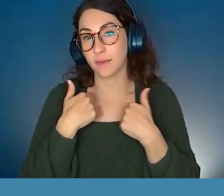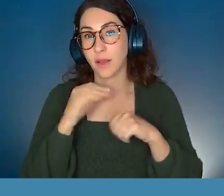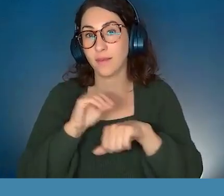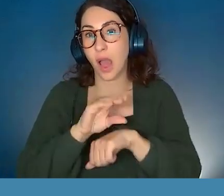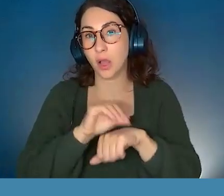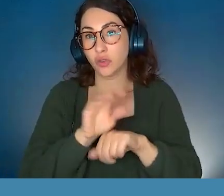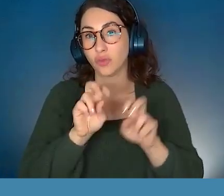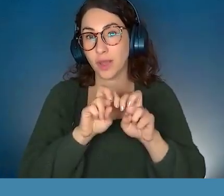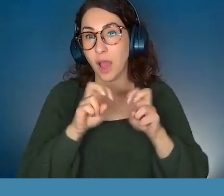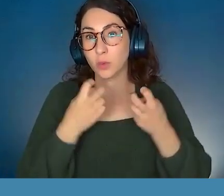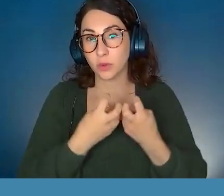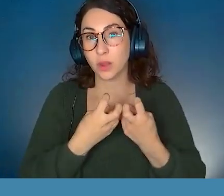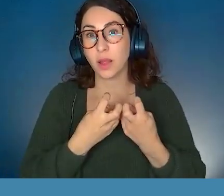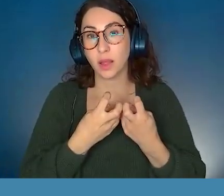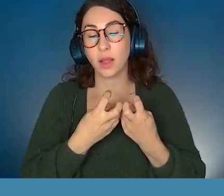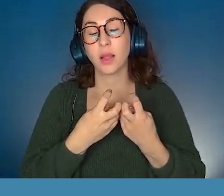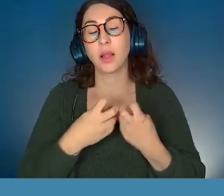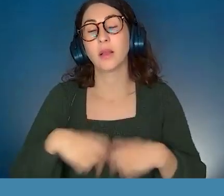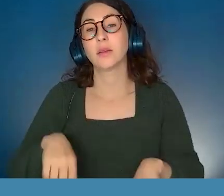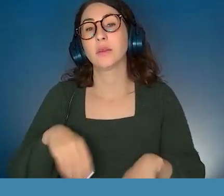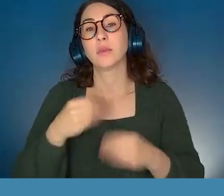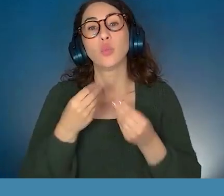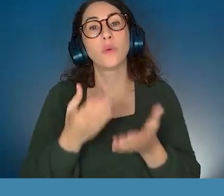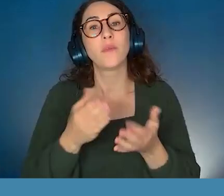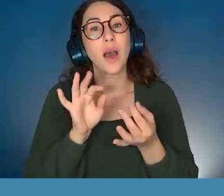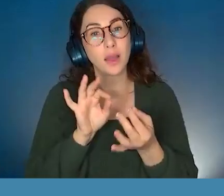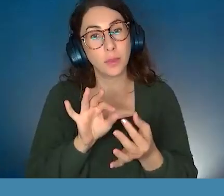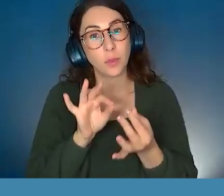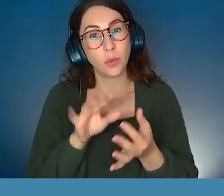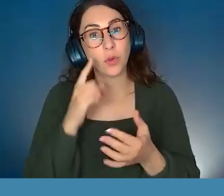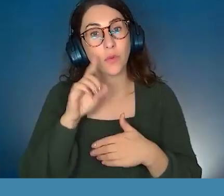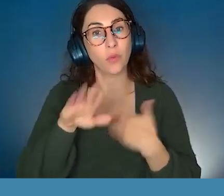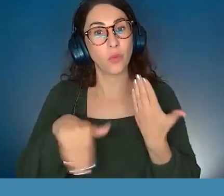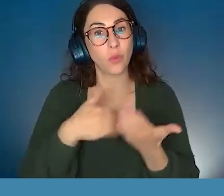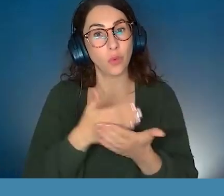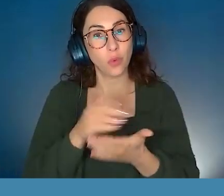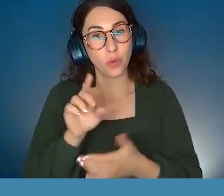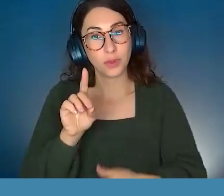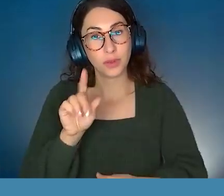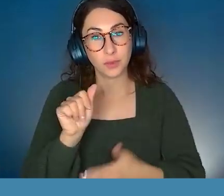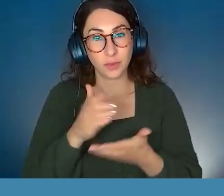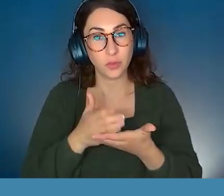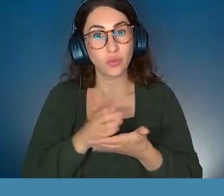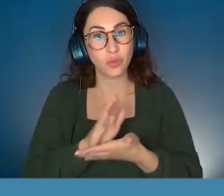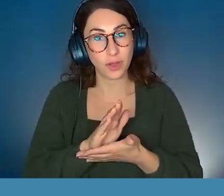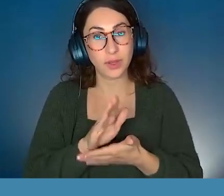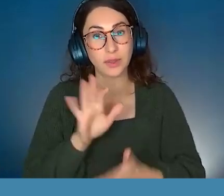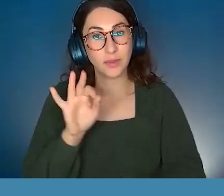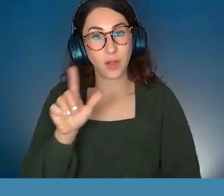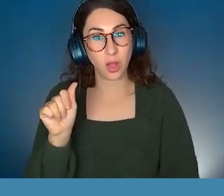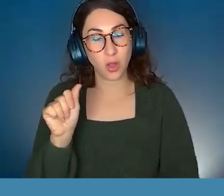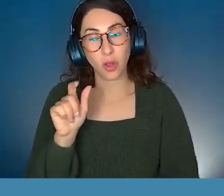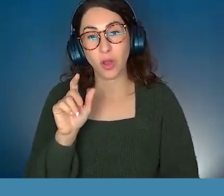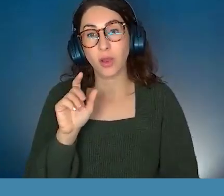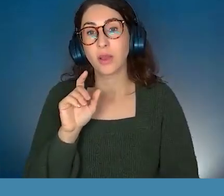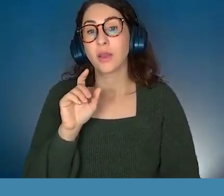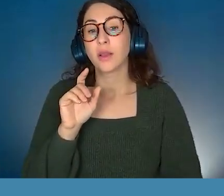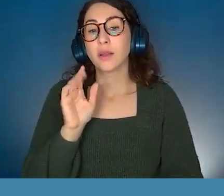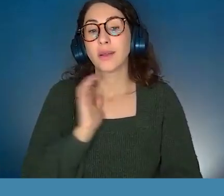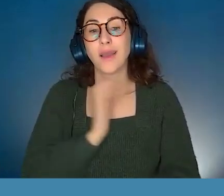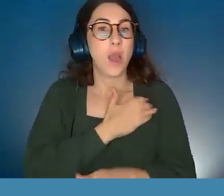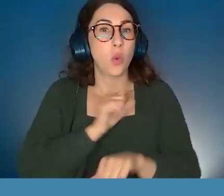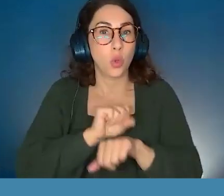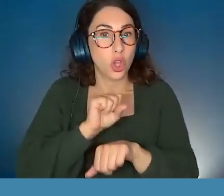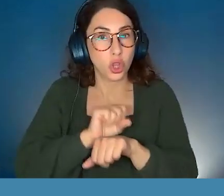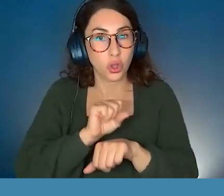PAC is to oversee and provide input on all of Disability Rights Florida's PAMI-based work. So everything that we spend